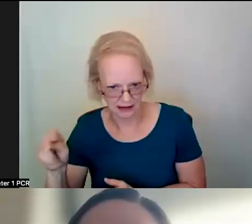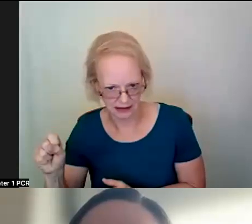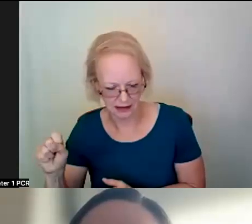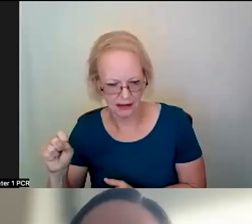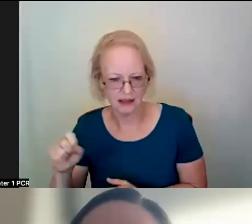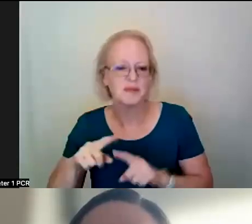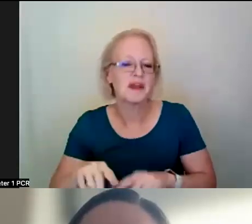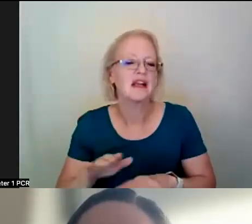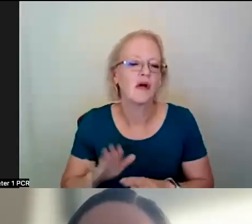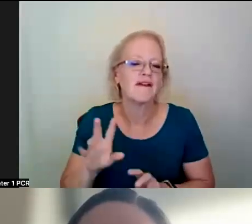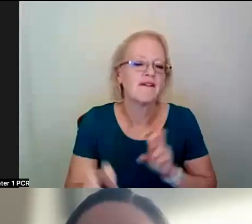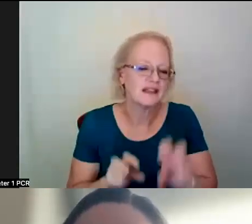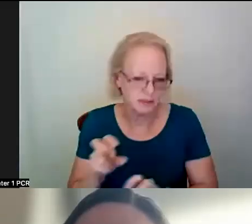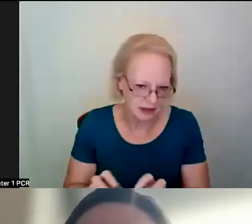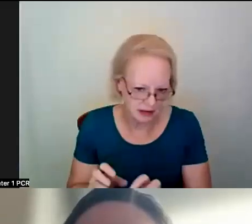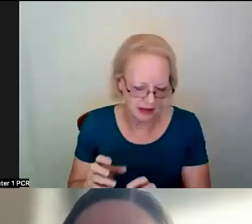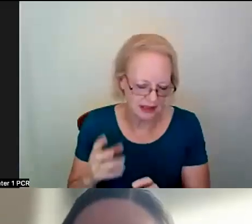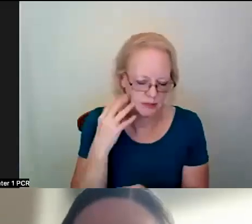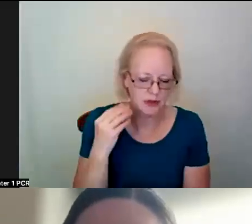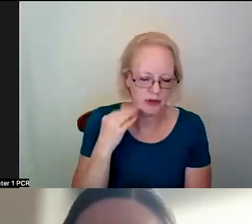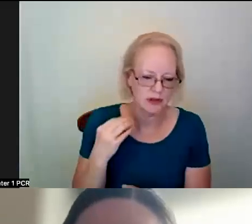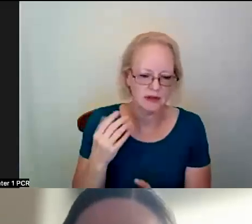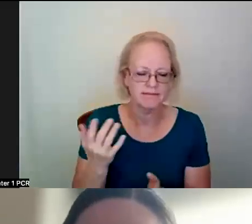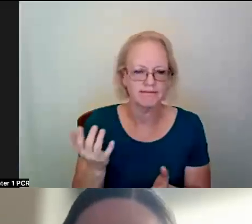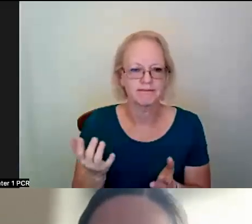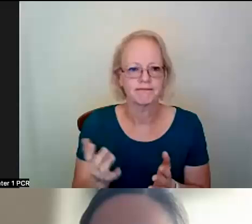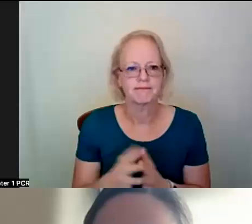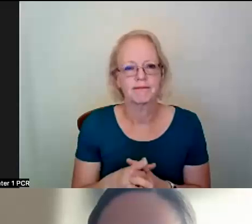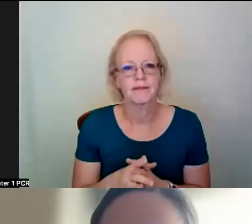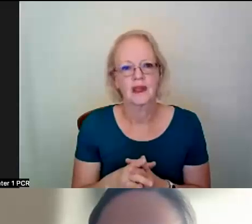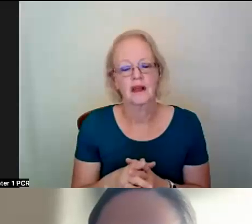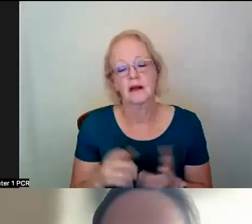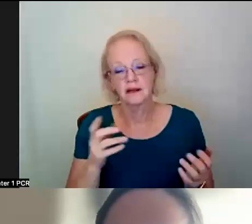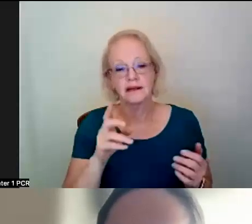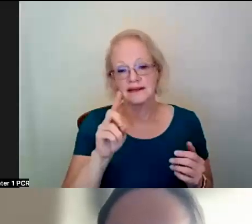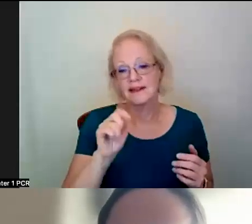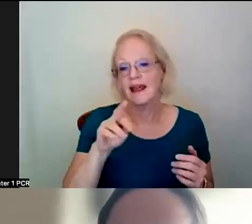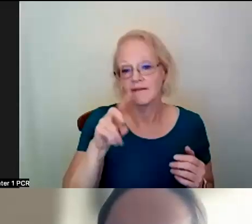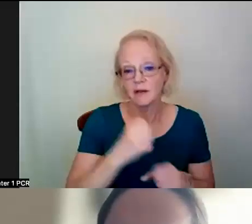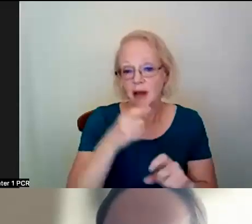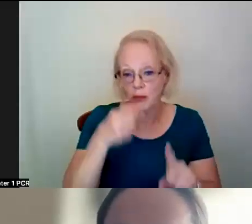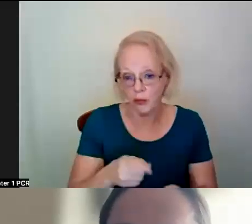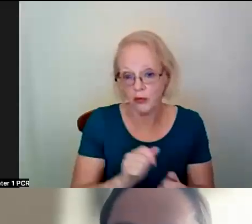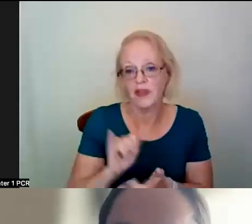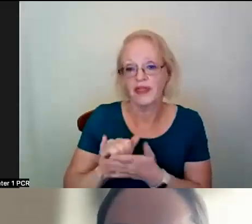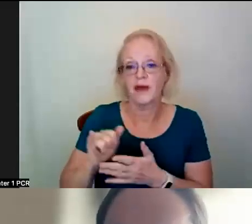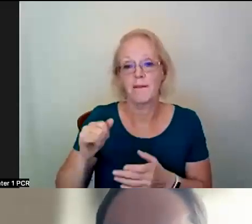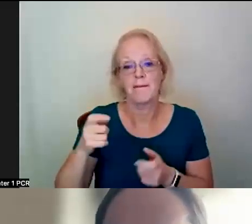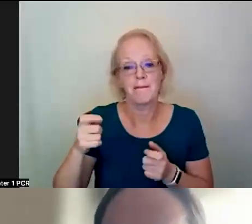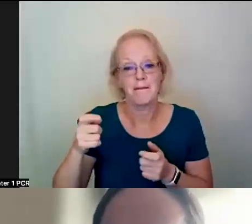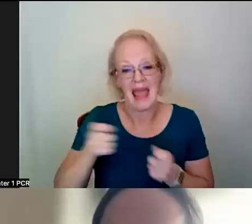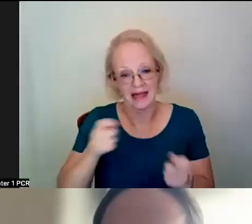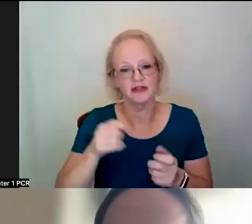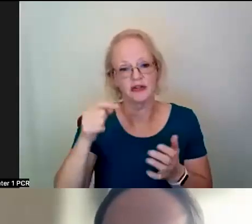experience. You can have, as you know, I mean, David pointed out with this managed payout, you can have payouts from